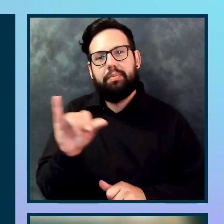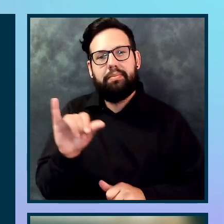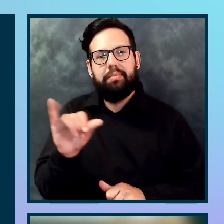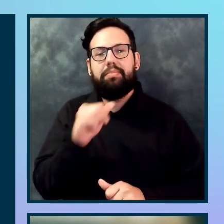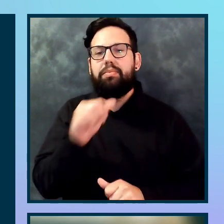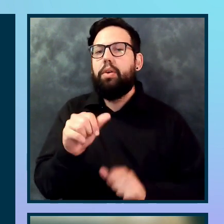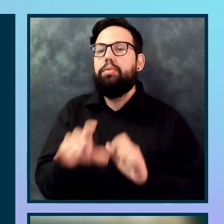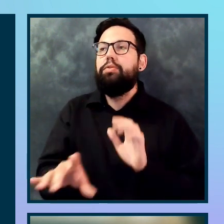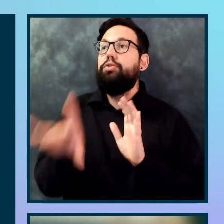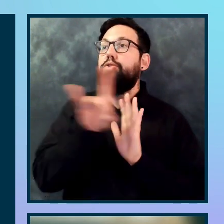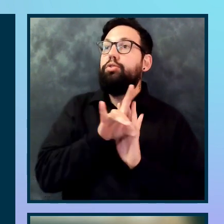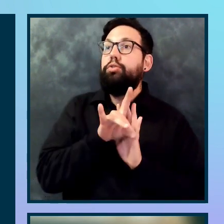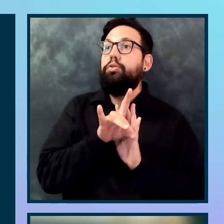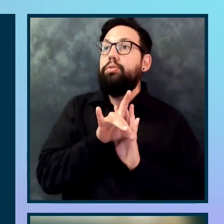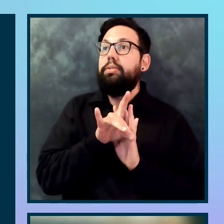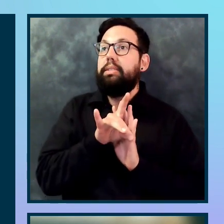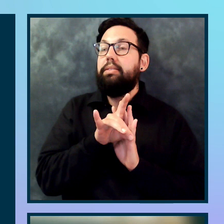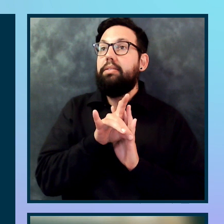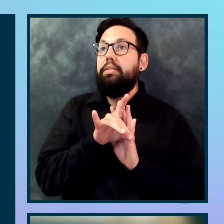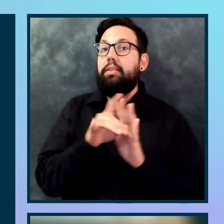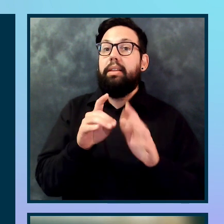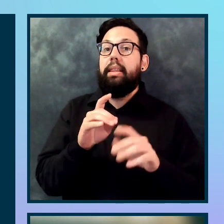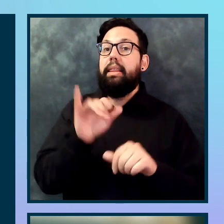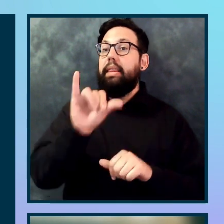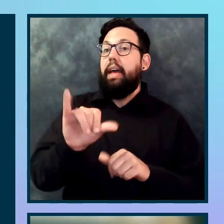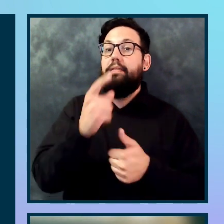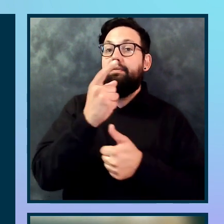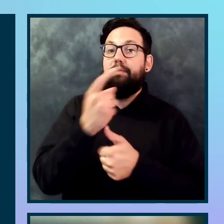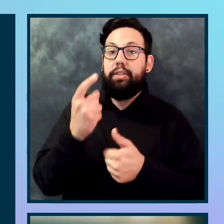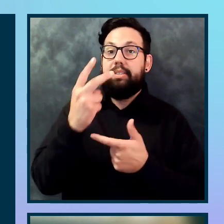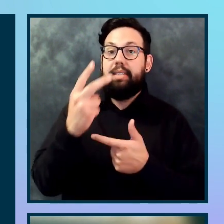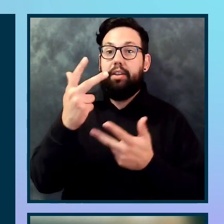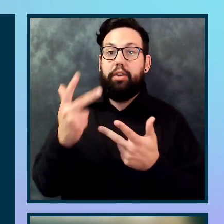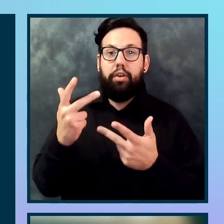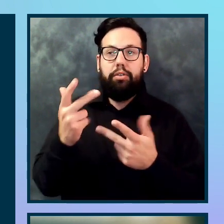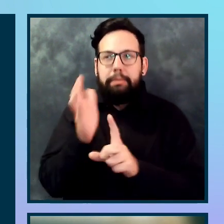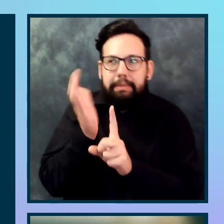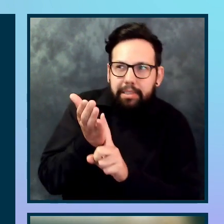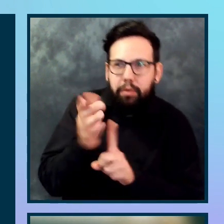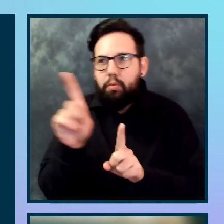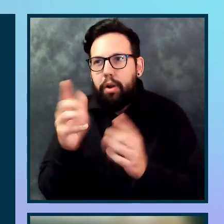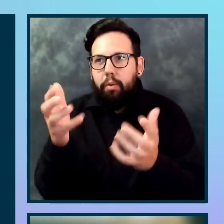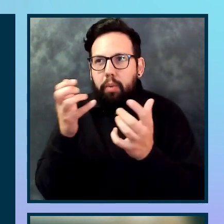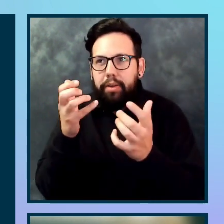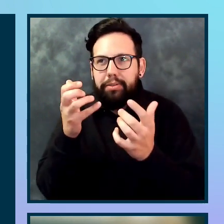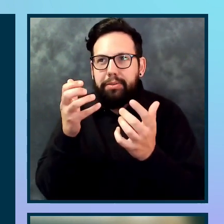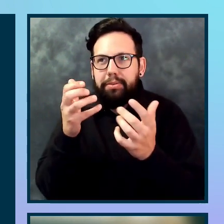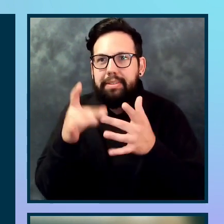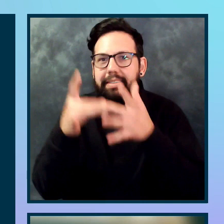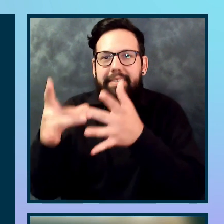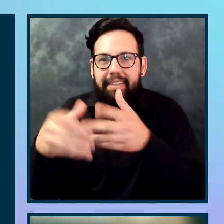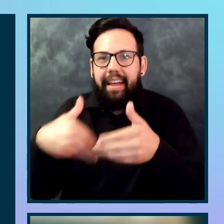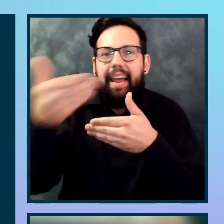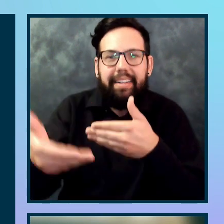based on where you want users to swipe to first or where you want them to swipe to next. Choose based on